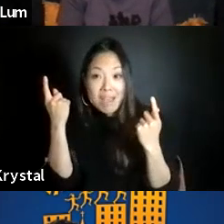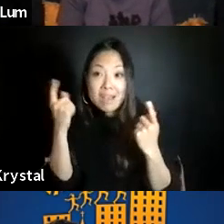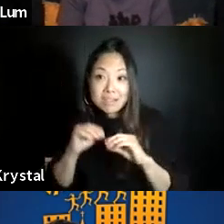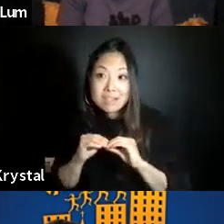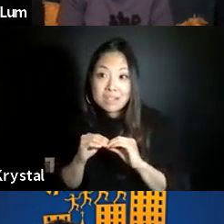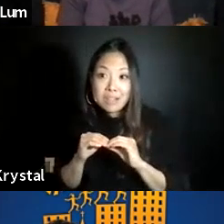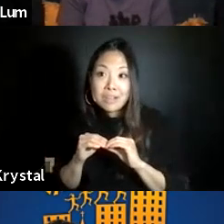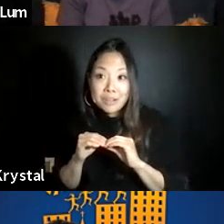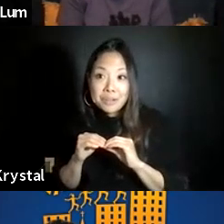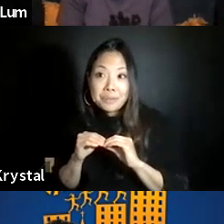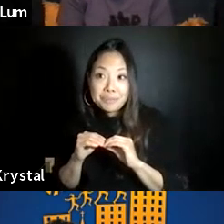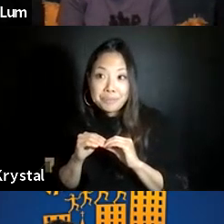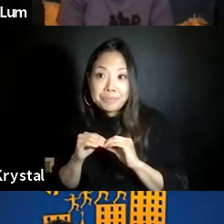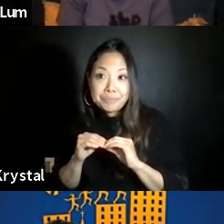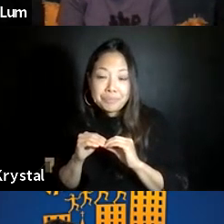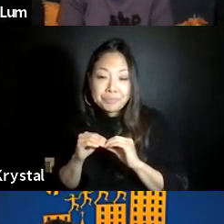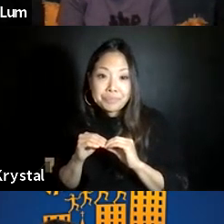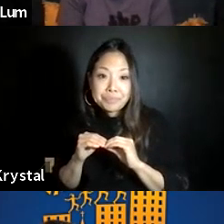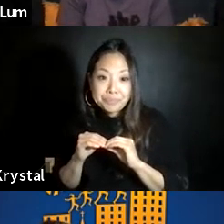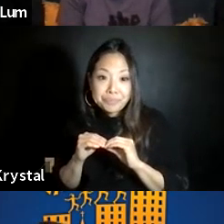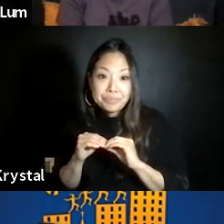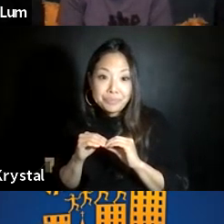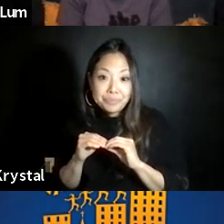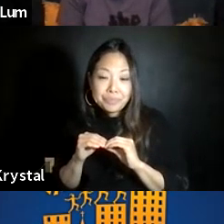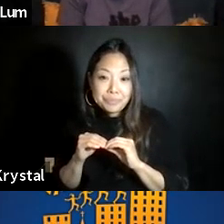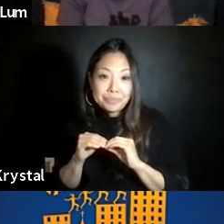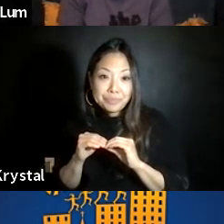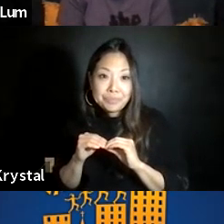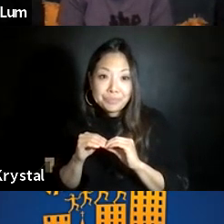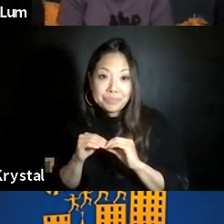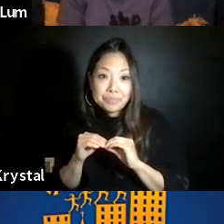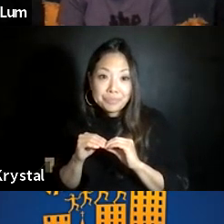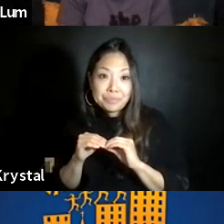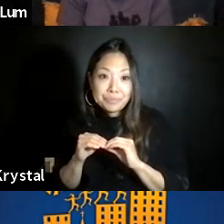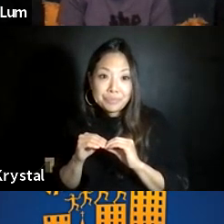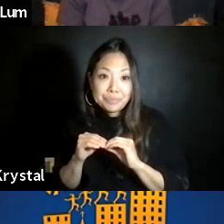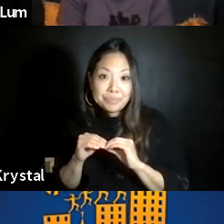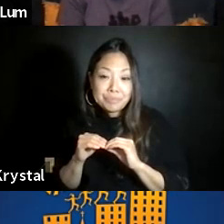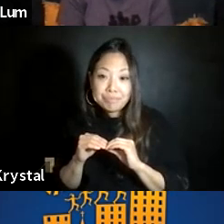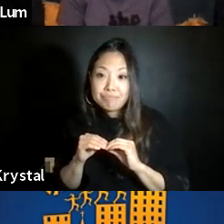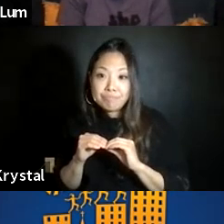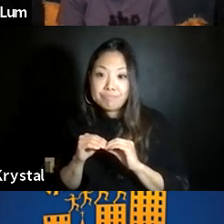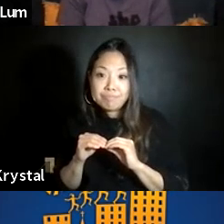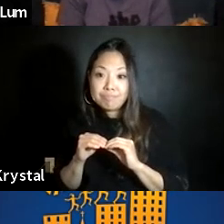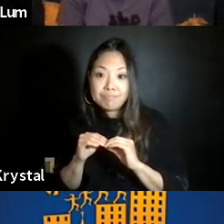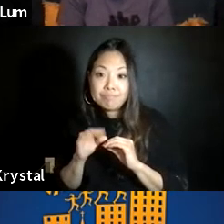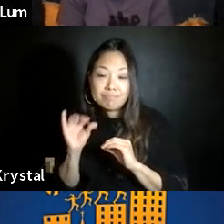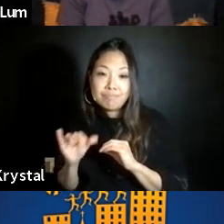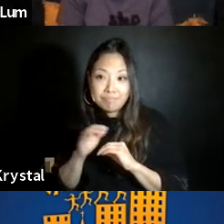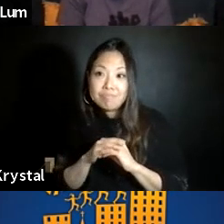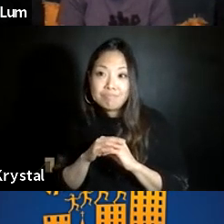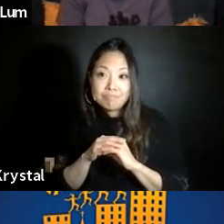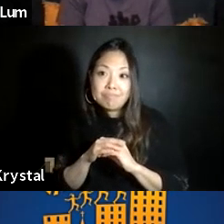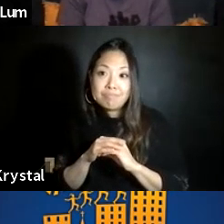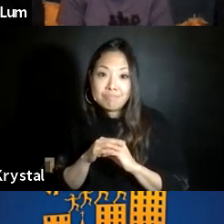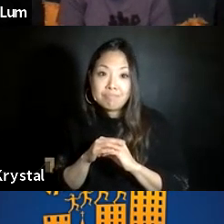It's not going to, you know, and again, I'll leave it at that. But it can